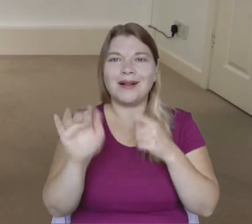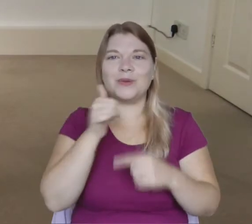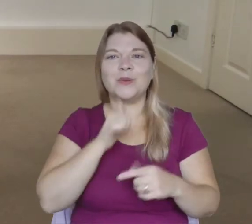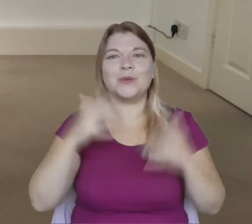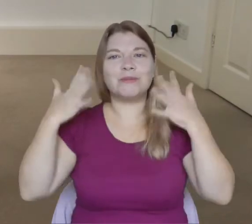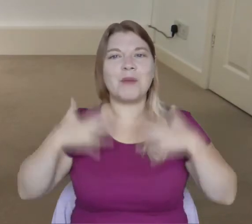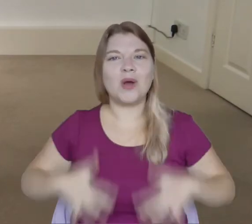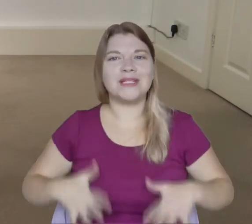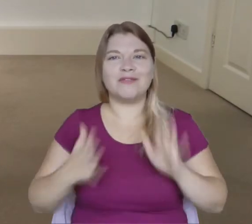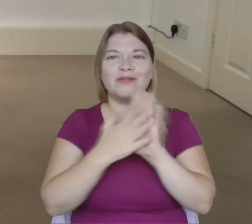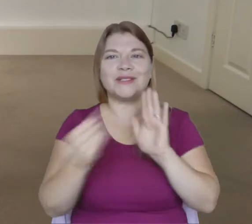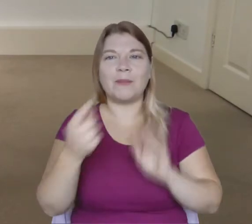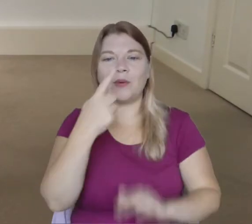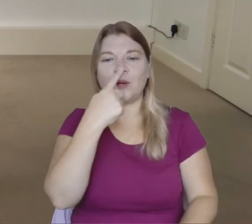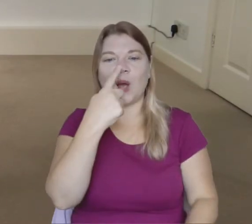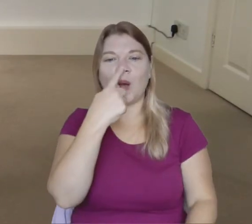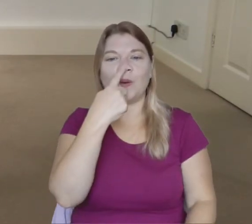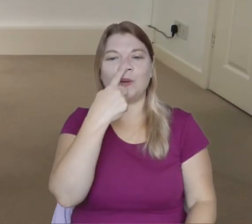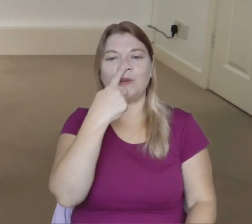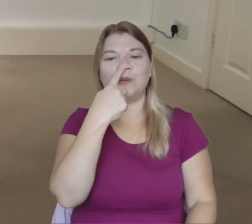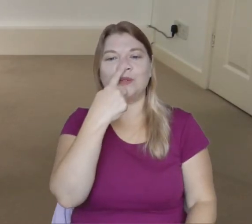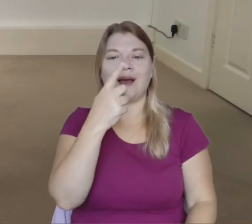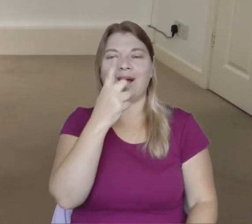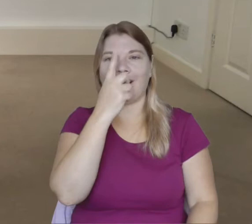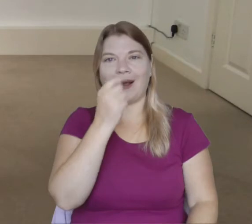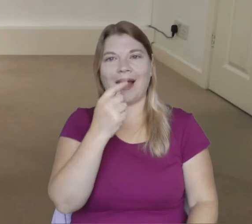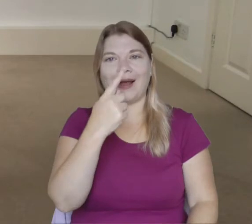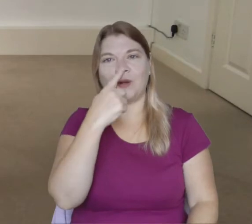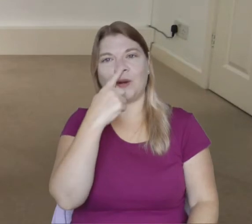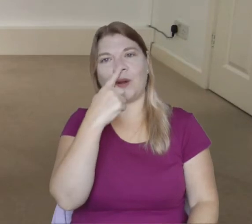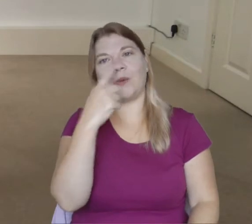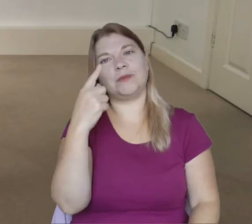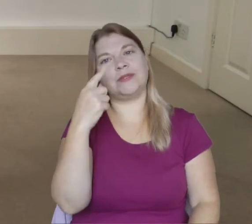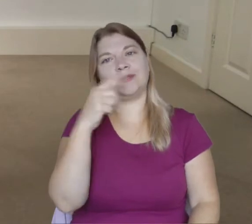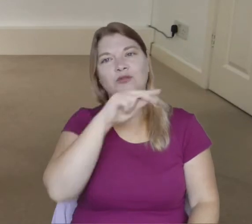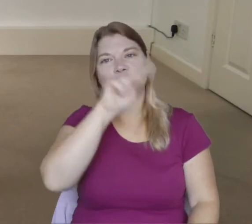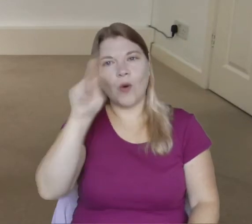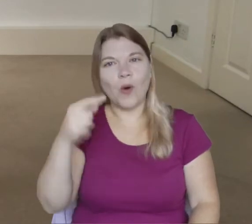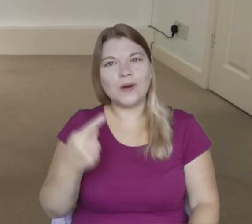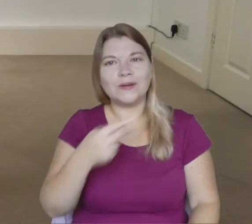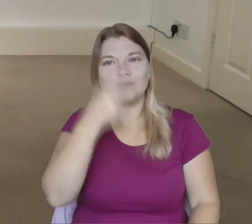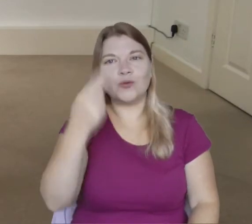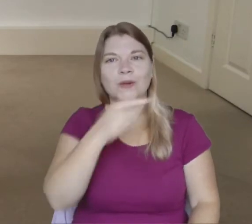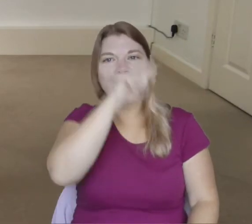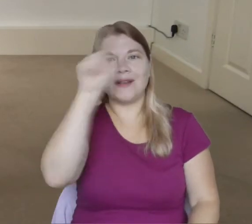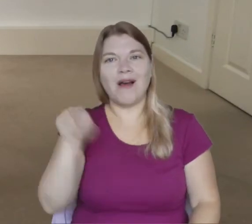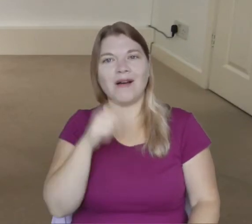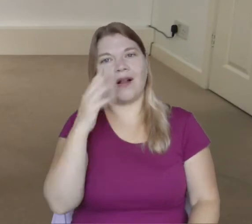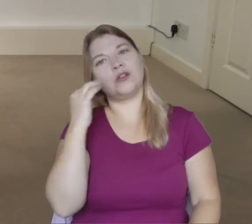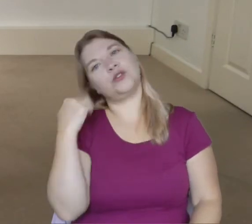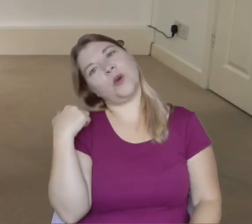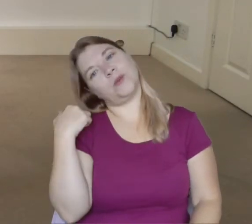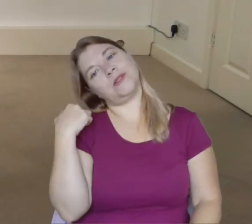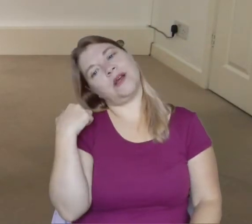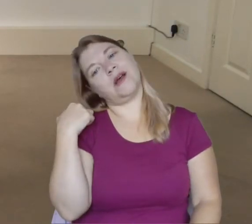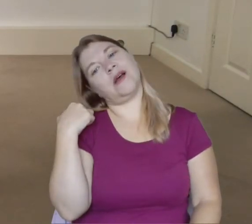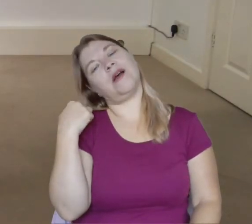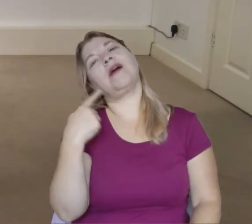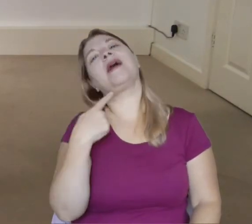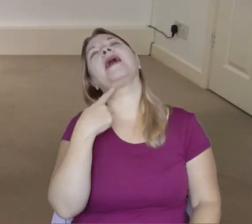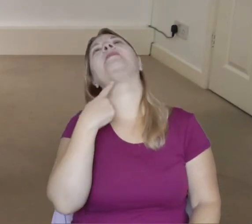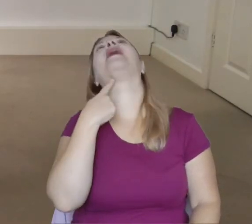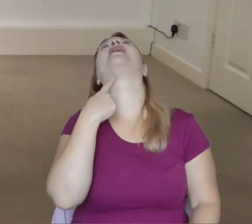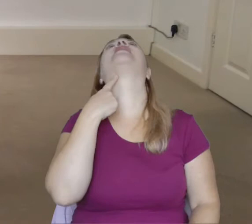draw a circle with the tip of your nose by taking your ear over to one side towards the shoulder, and then taking the